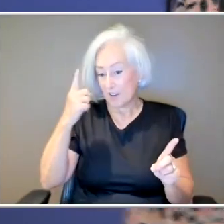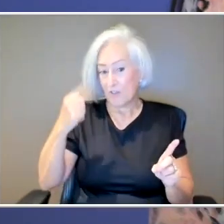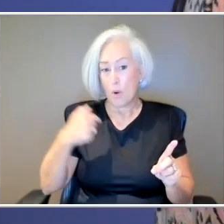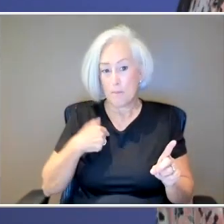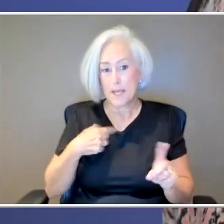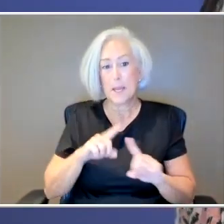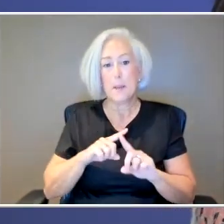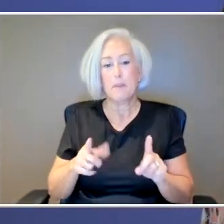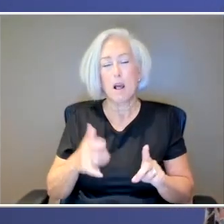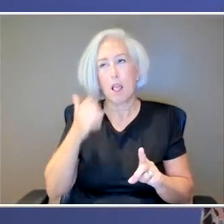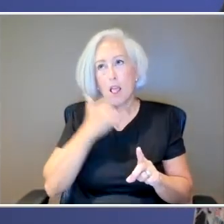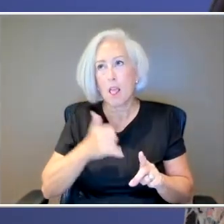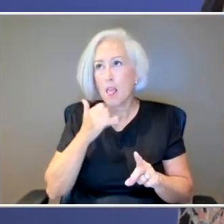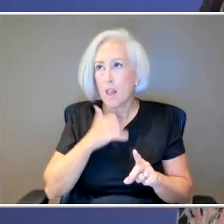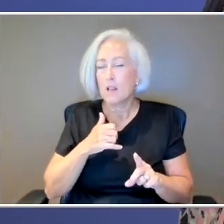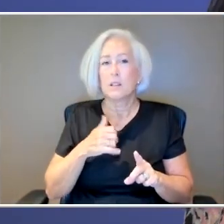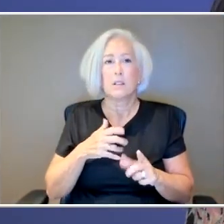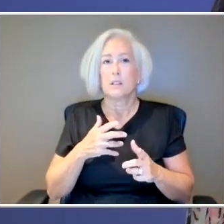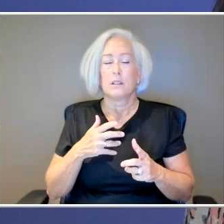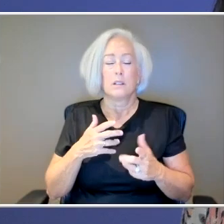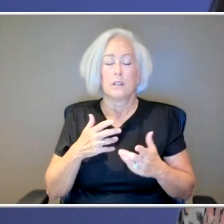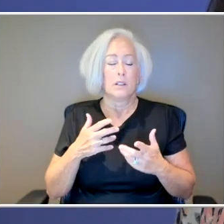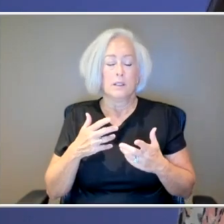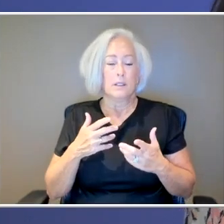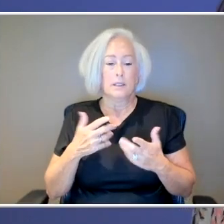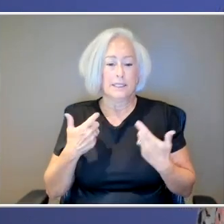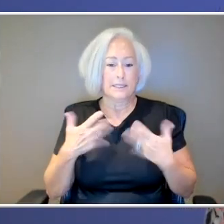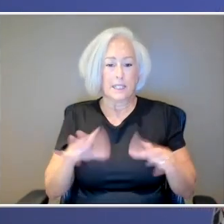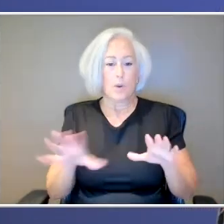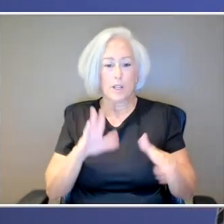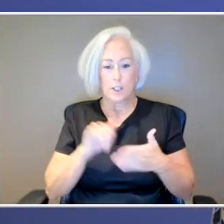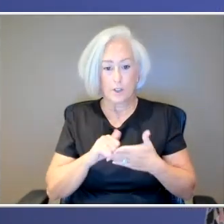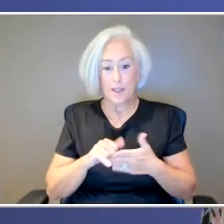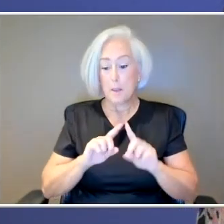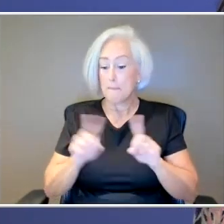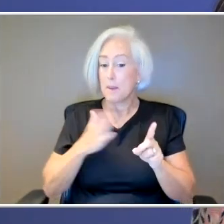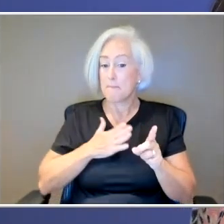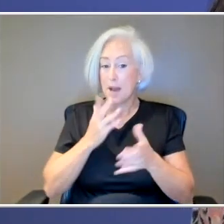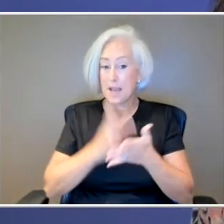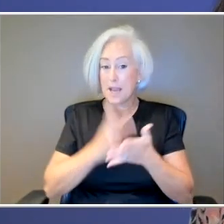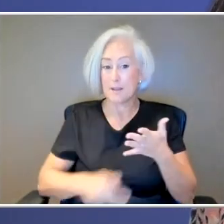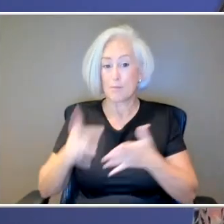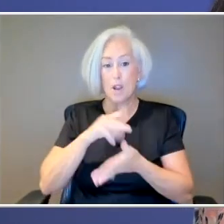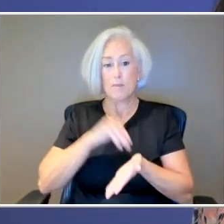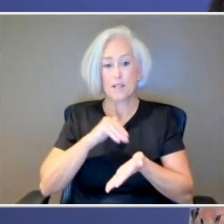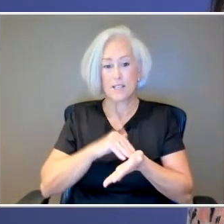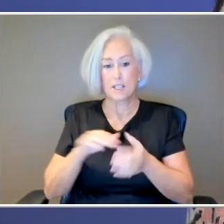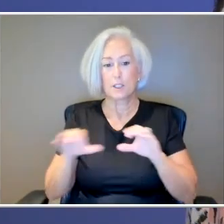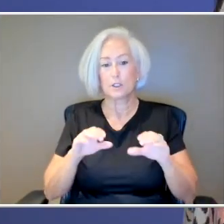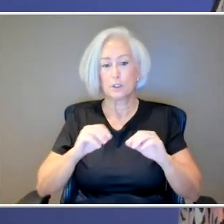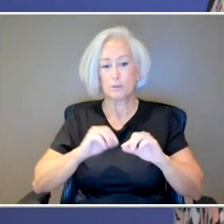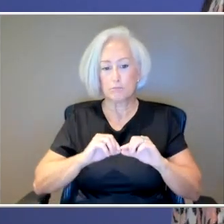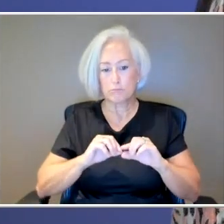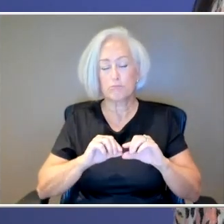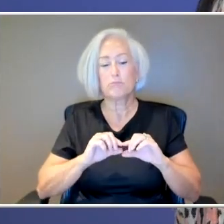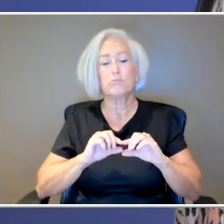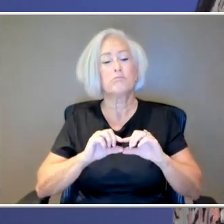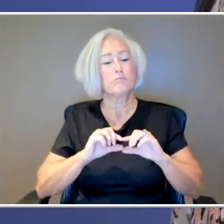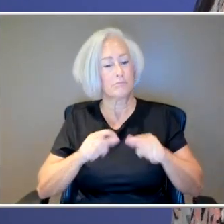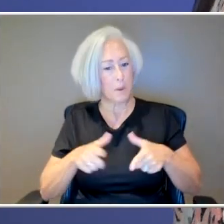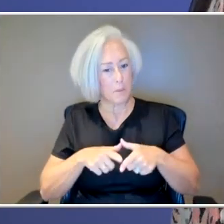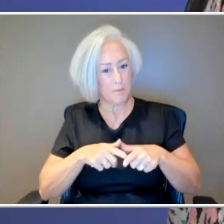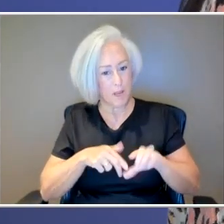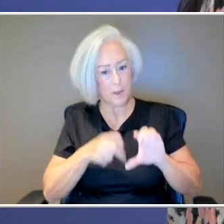it. It was my primary care doctor that was doing the pap smear that was like, just kept shaking his head. And he's